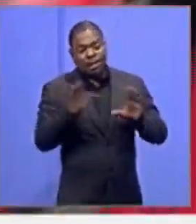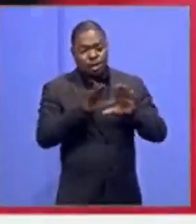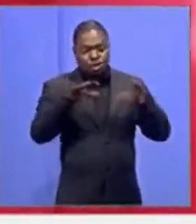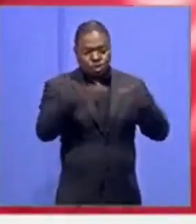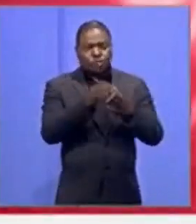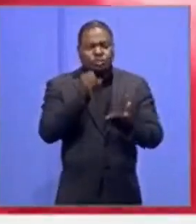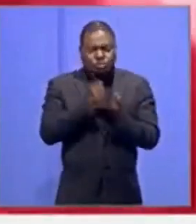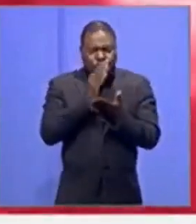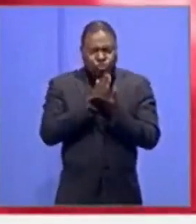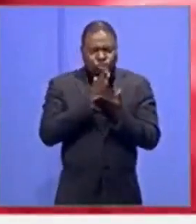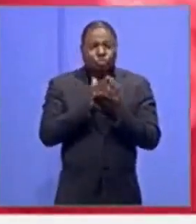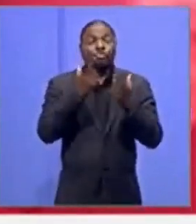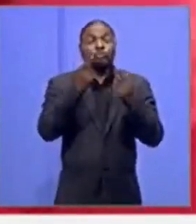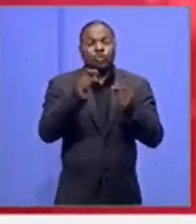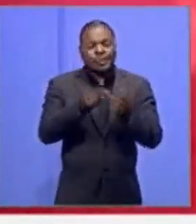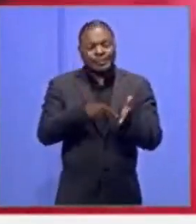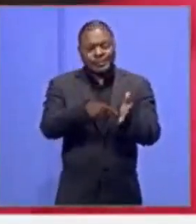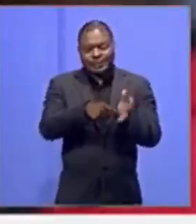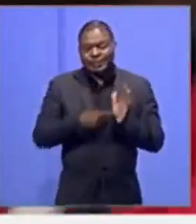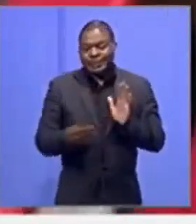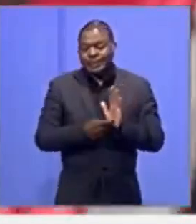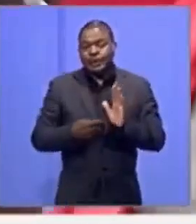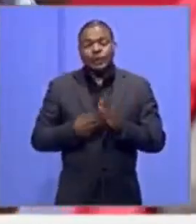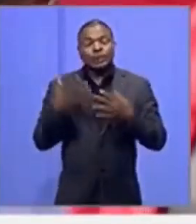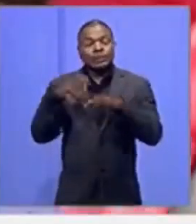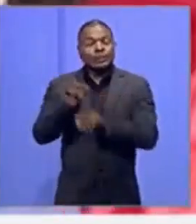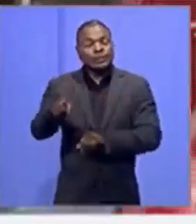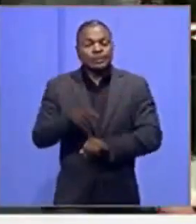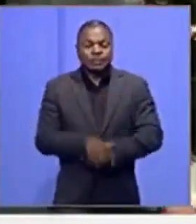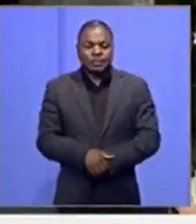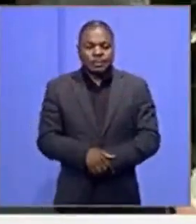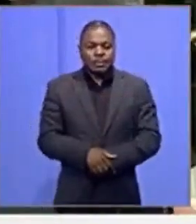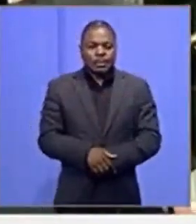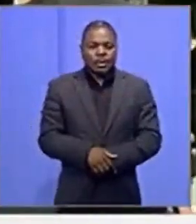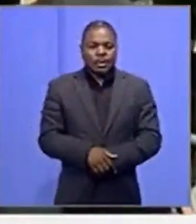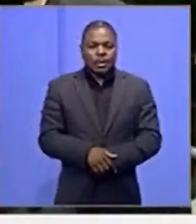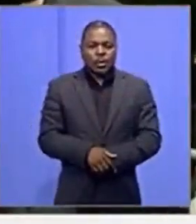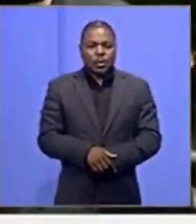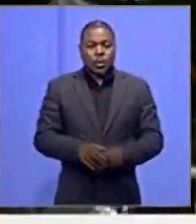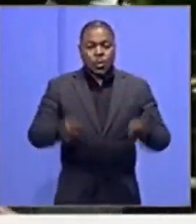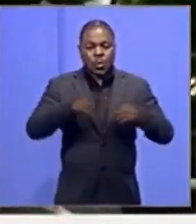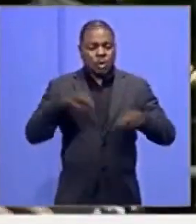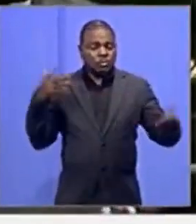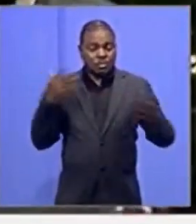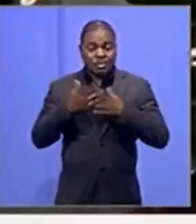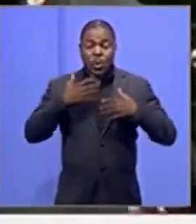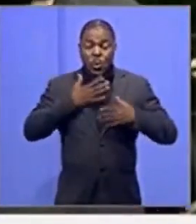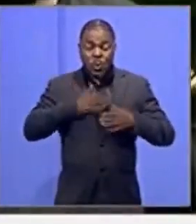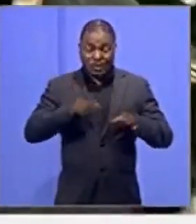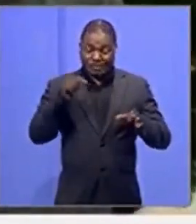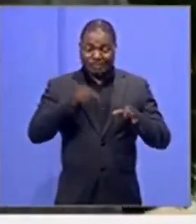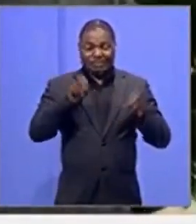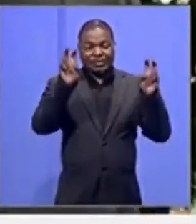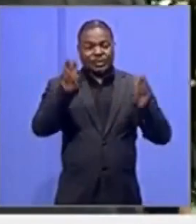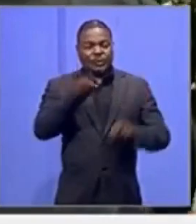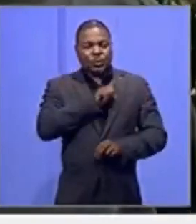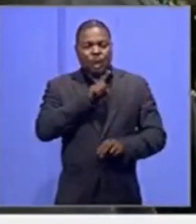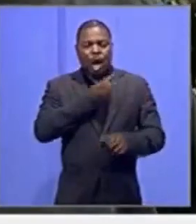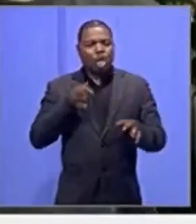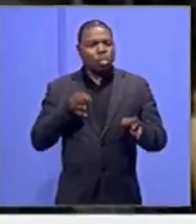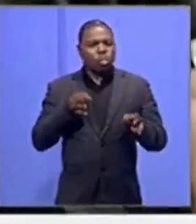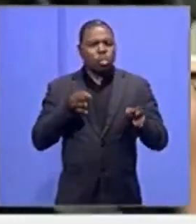gore dinyakwa tša bona di a hlokomelwa. We've been waiting for this moment. It's long